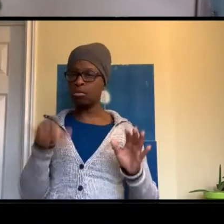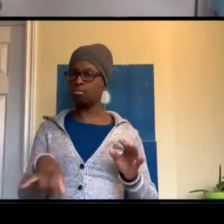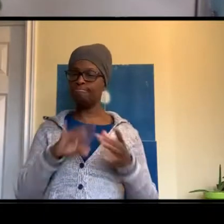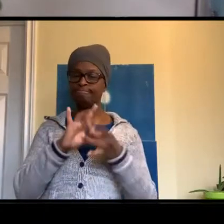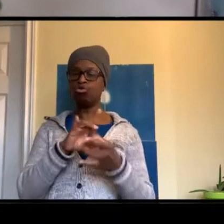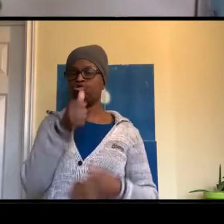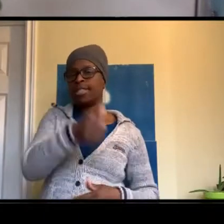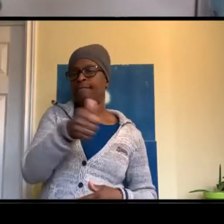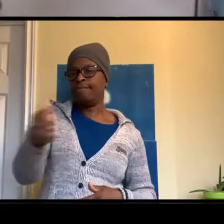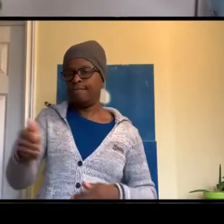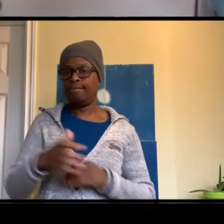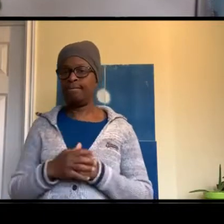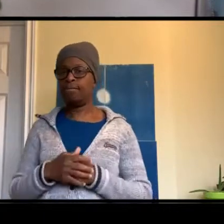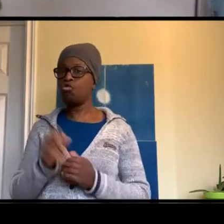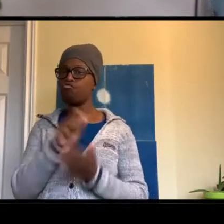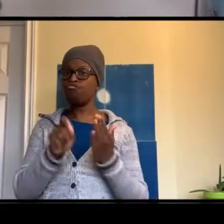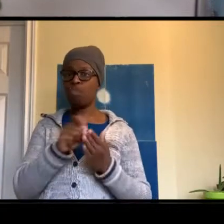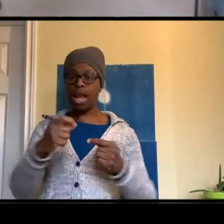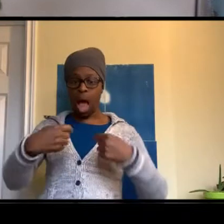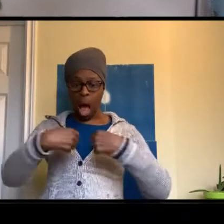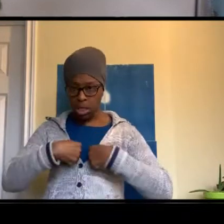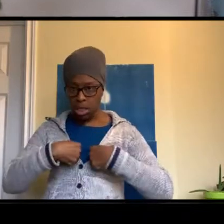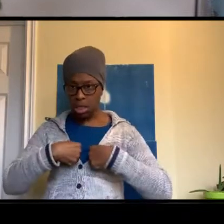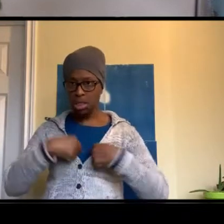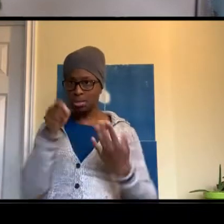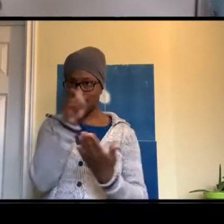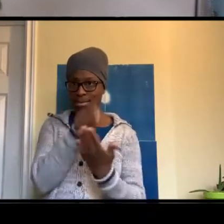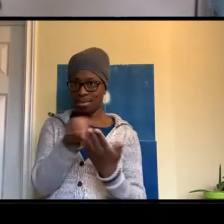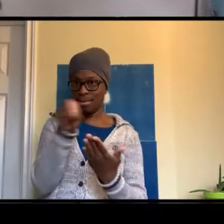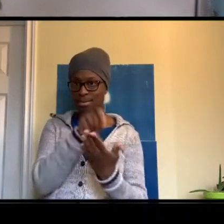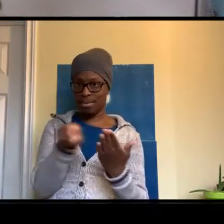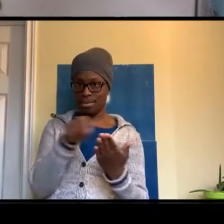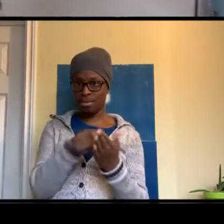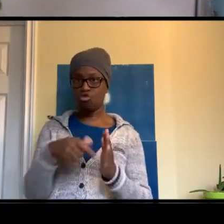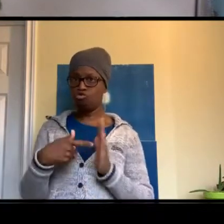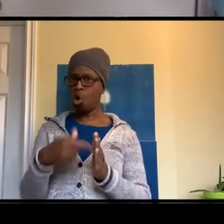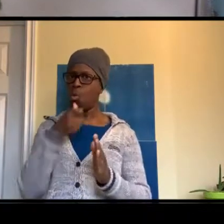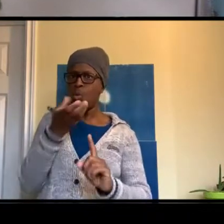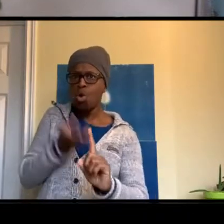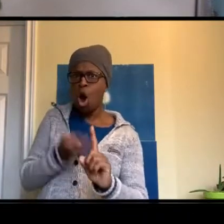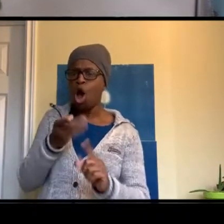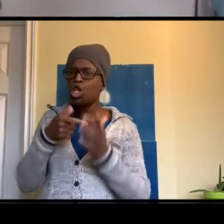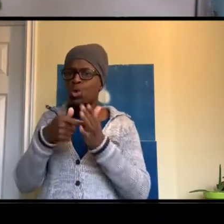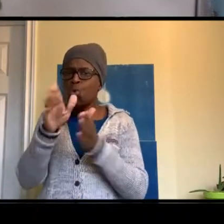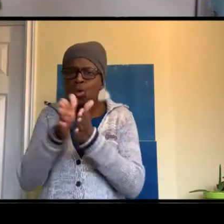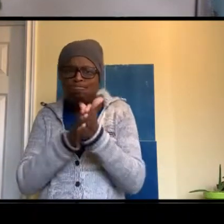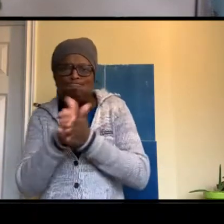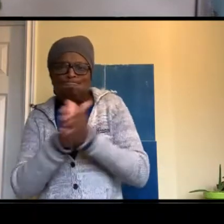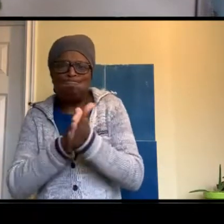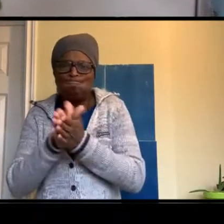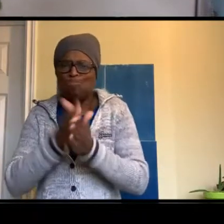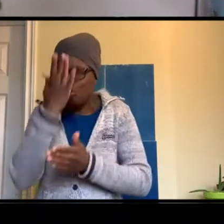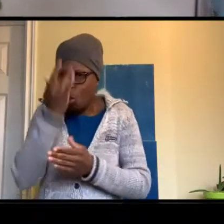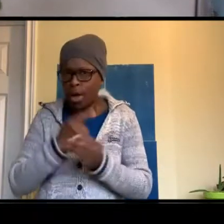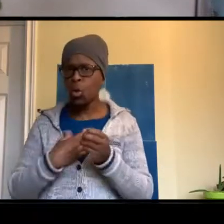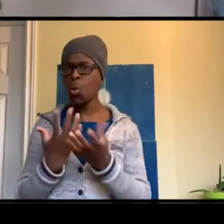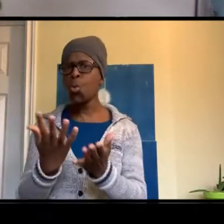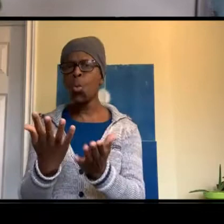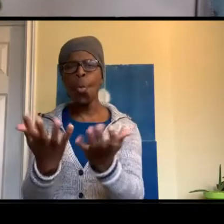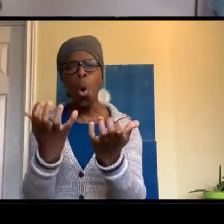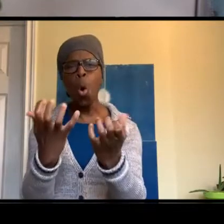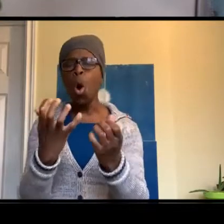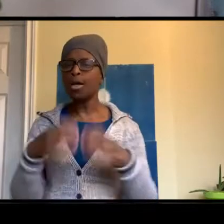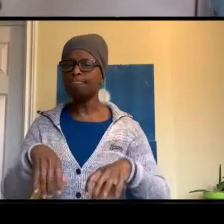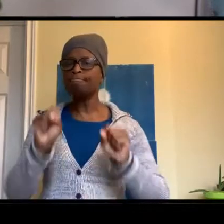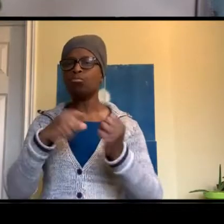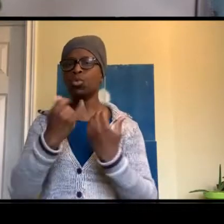your authentic passion. That's going to help the jury get excited. So Heidi, you've been a